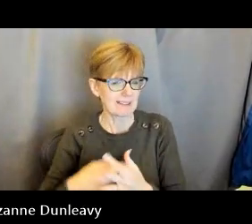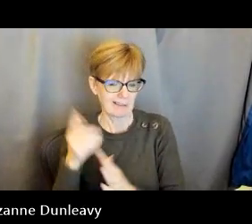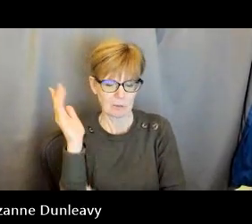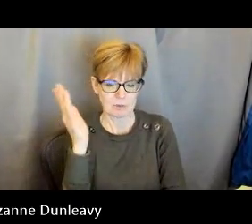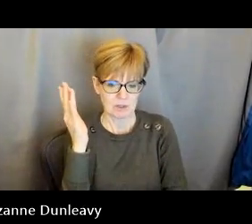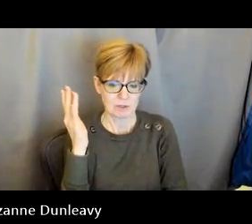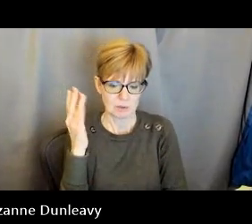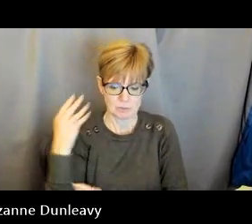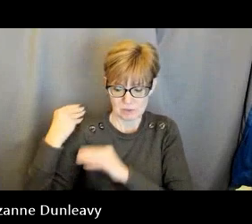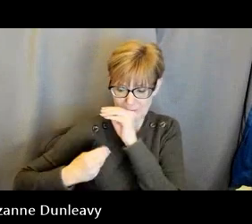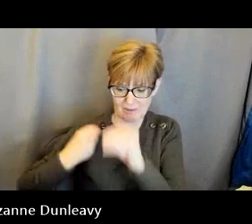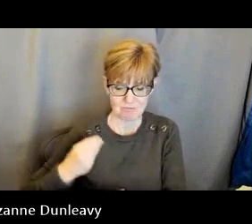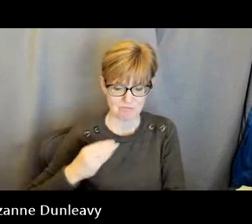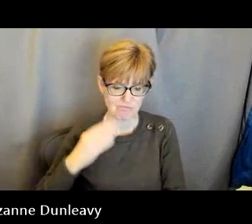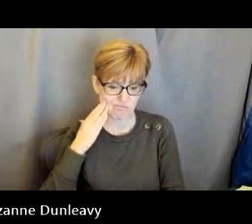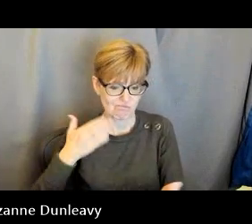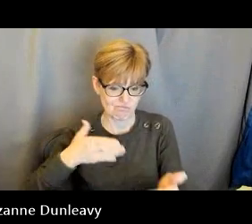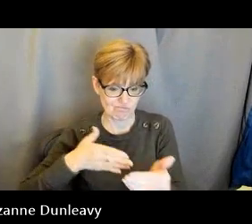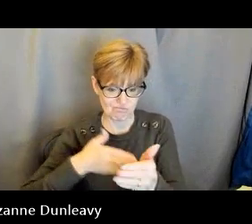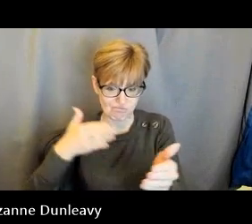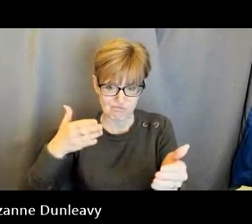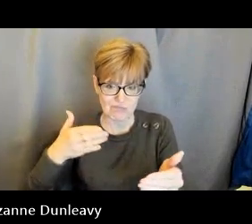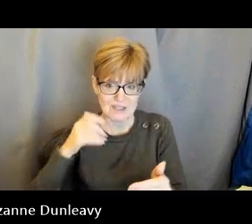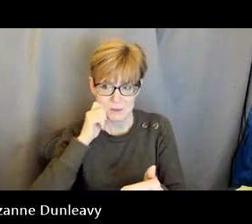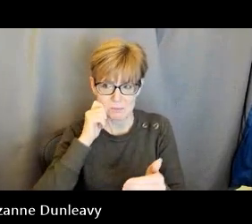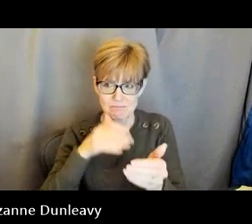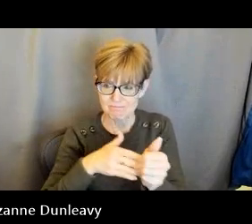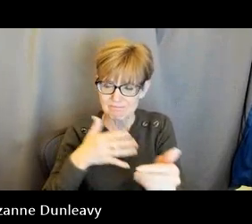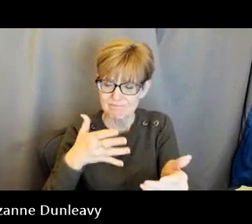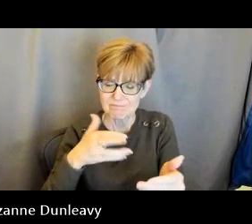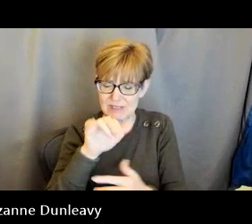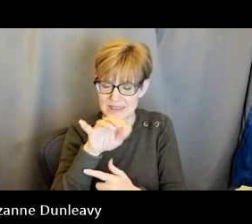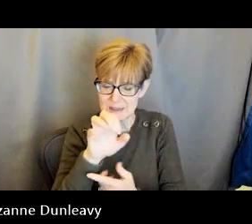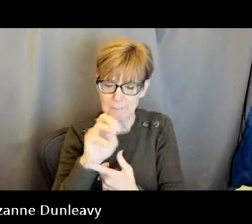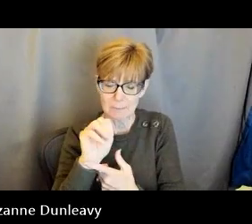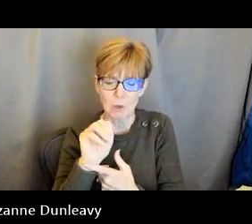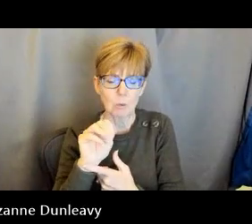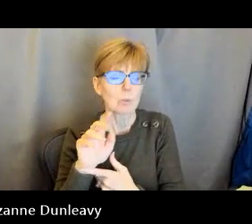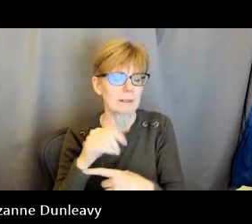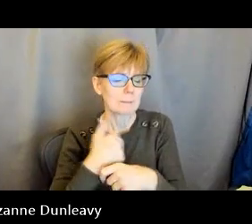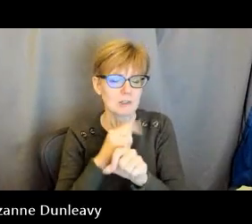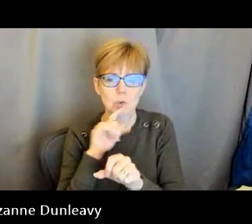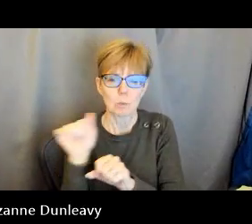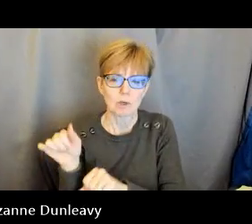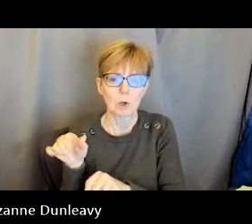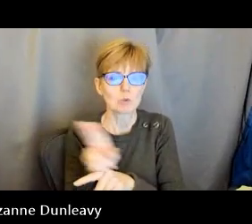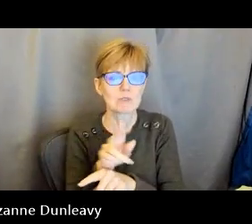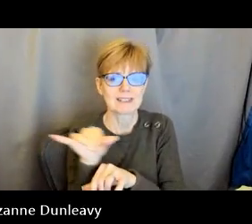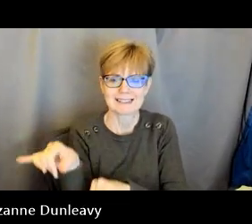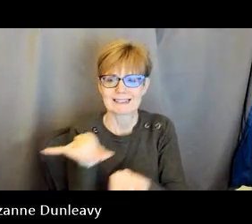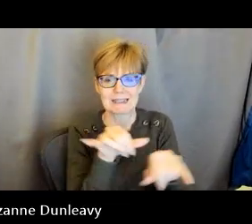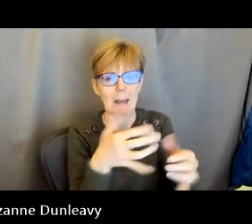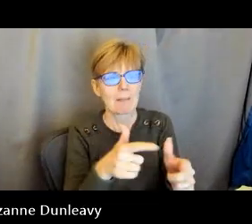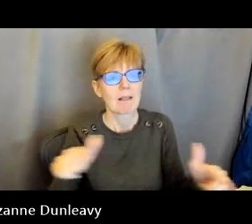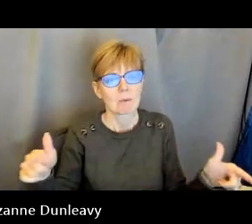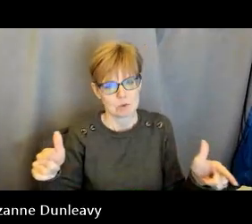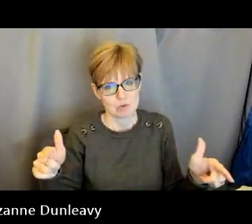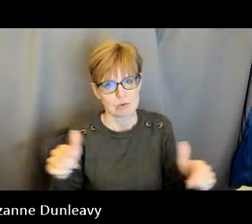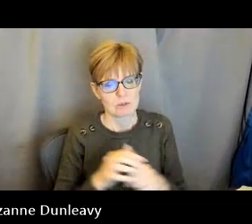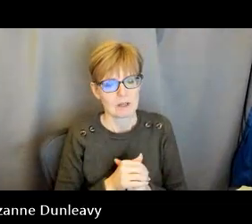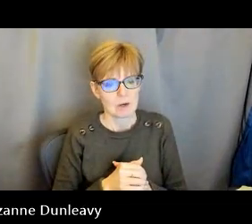of racism, we have to first ensure that we're all talking about race and using the same language, right? We know that race is a social